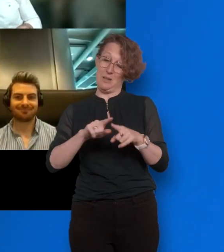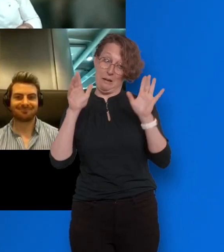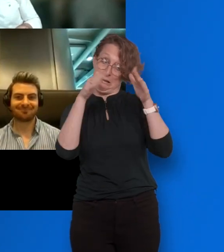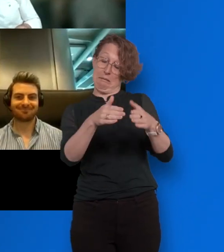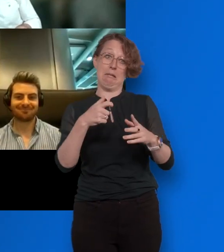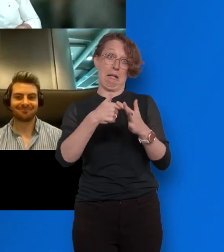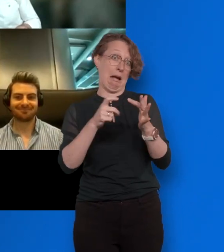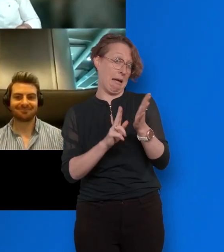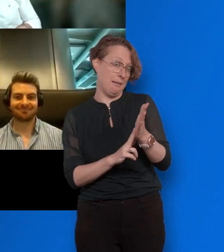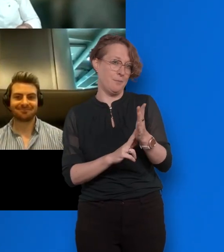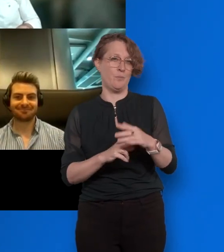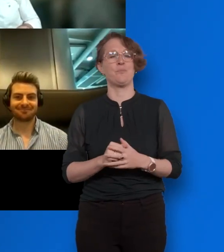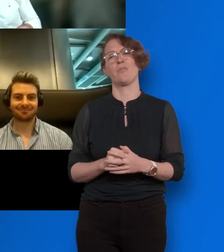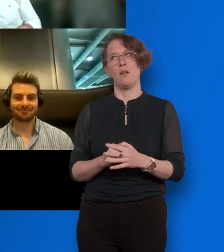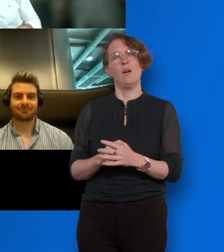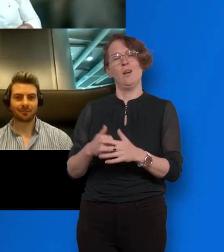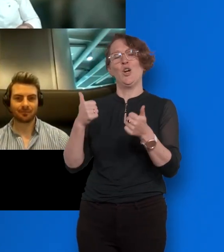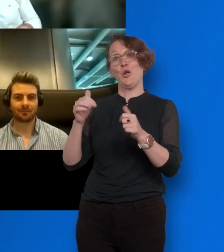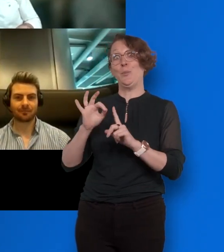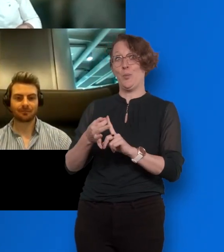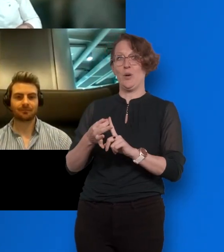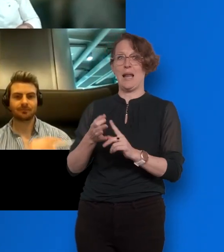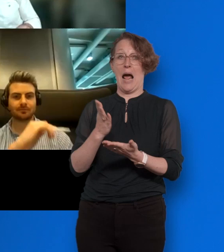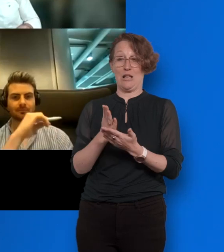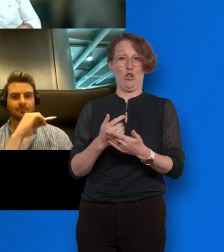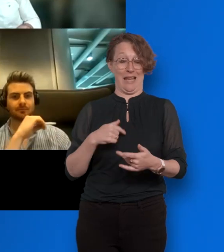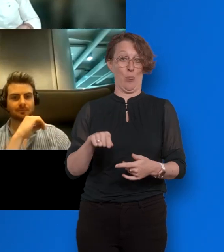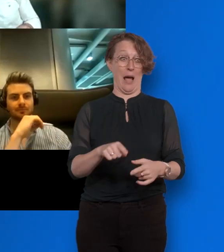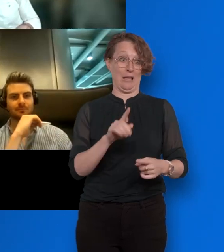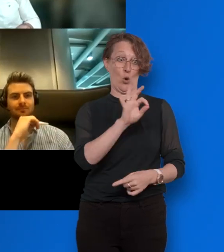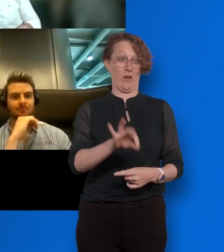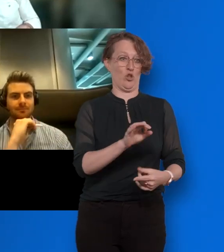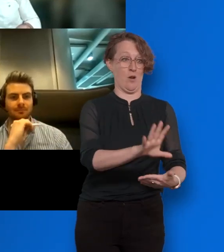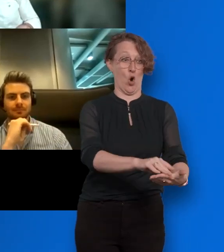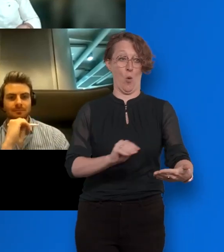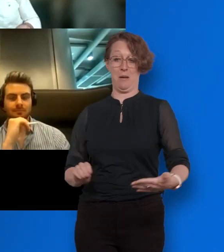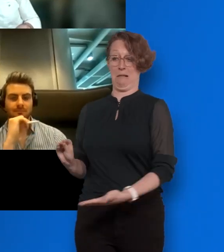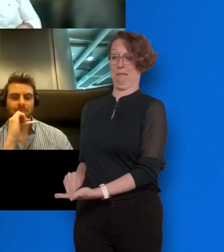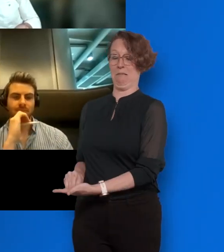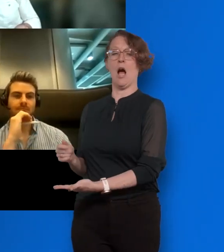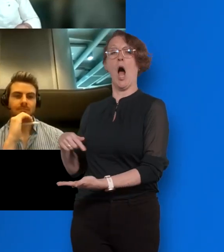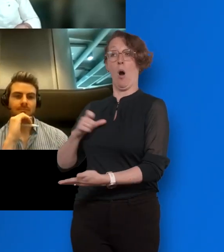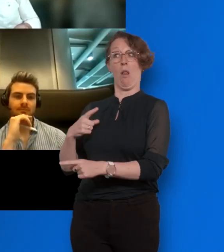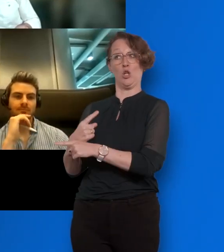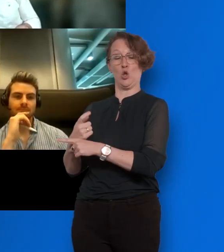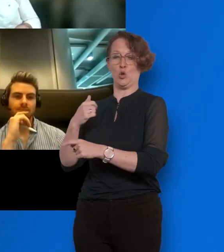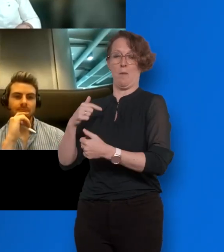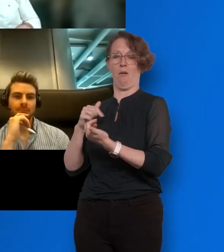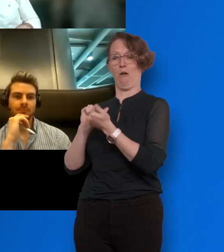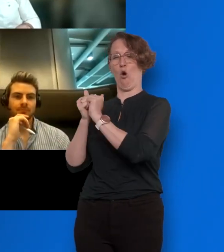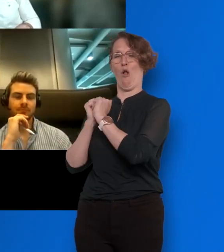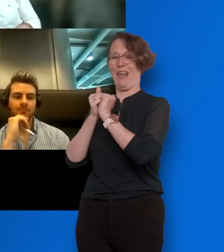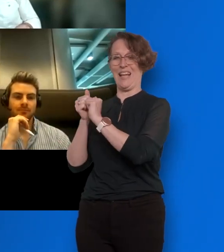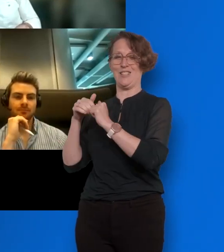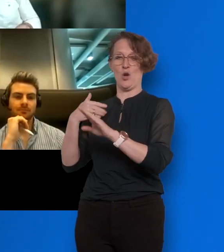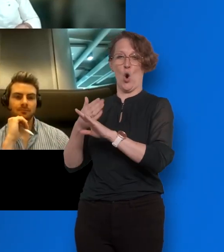Ken. Yeah, it's a really good point. I've actually copied that question out, and we'll go back and speak to my colleagues who lead on the ECR network to